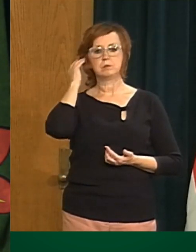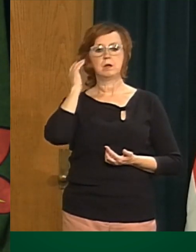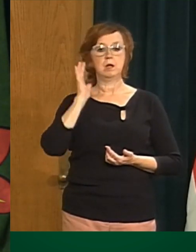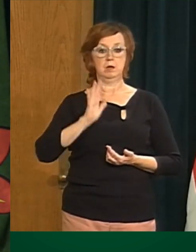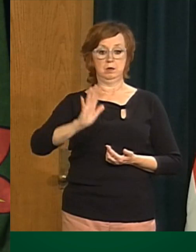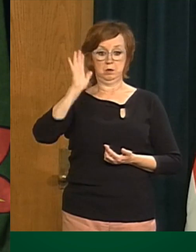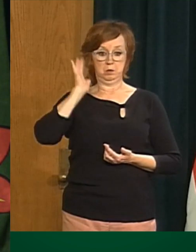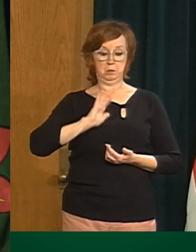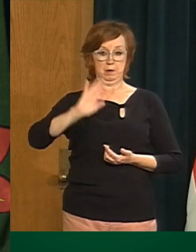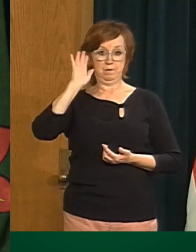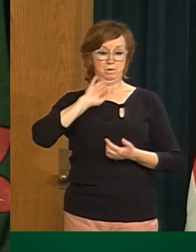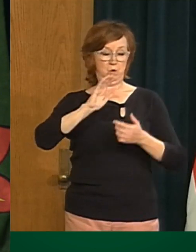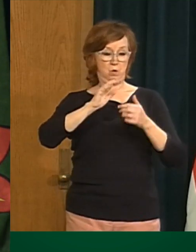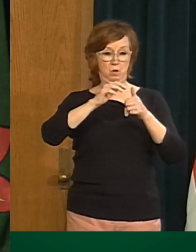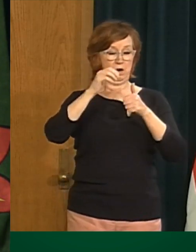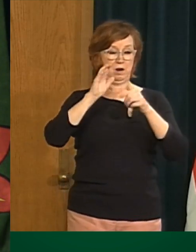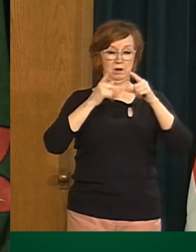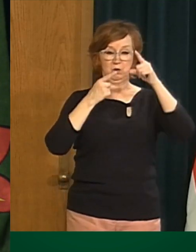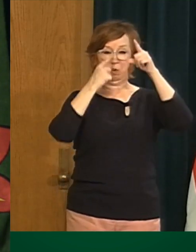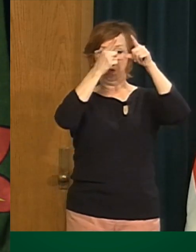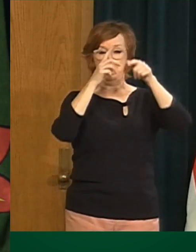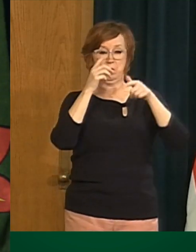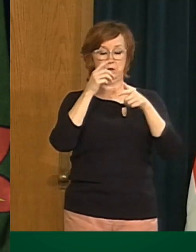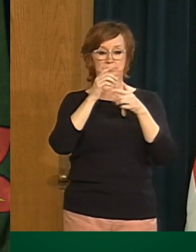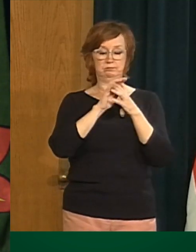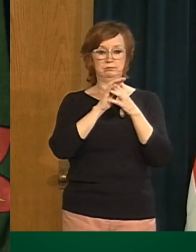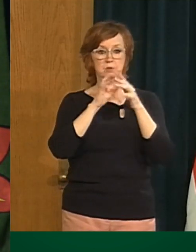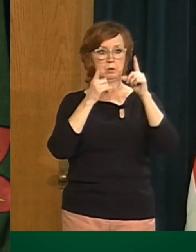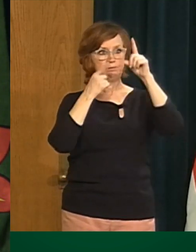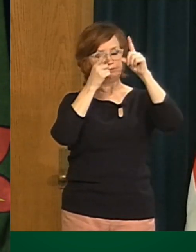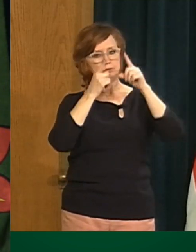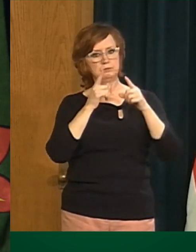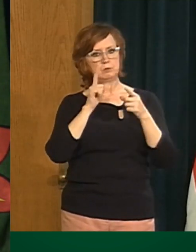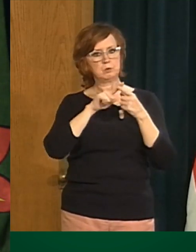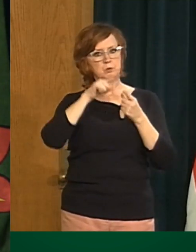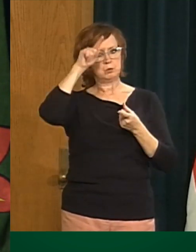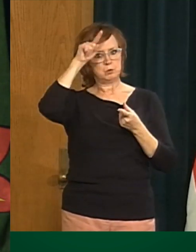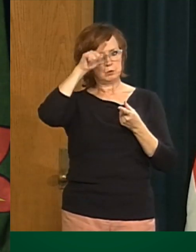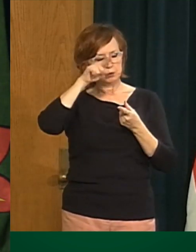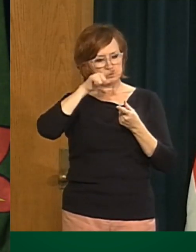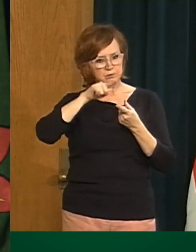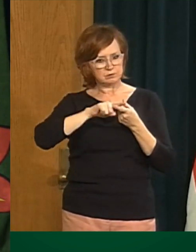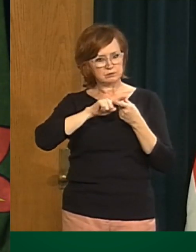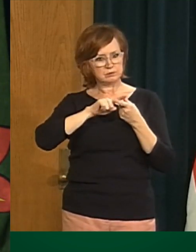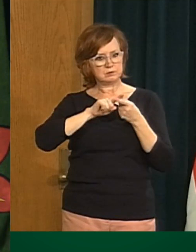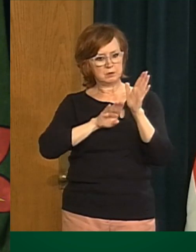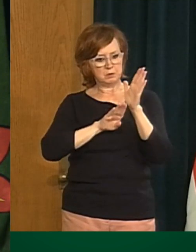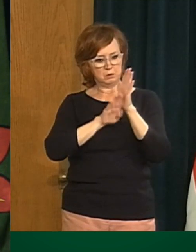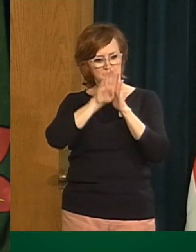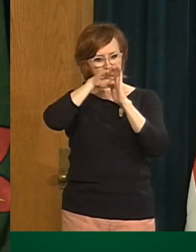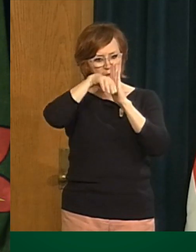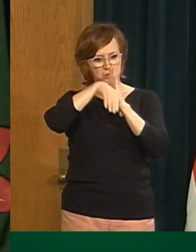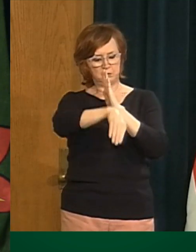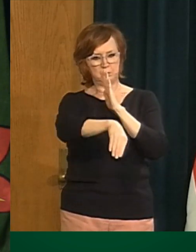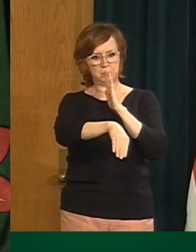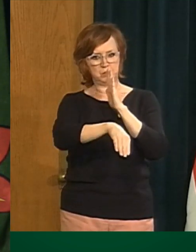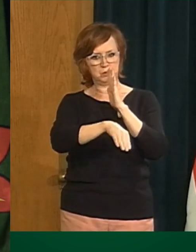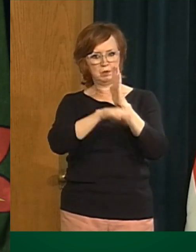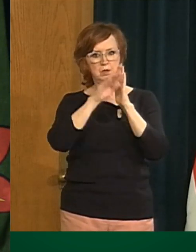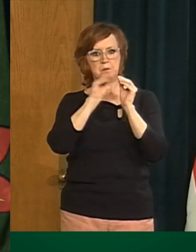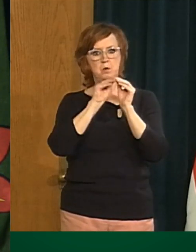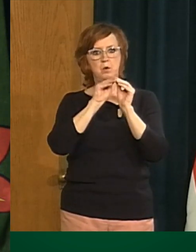were essentially to flatten the curve so that our healthcare system could manage